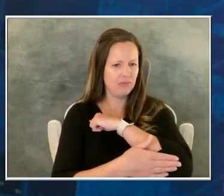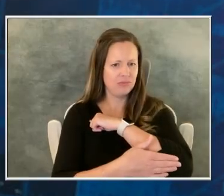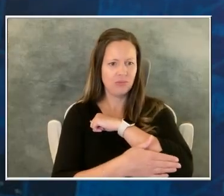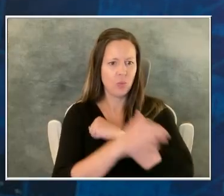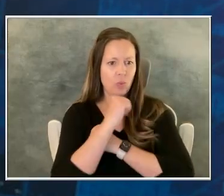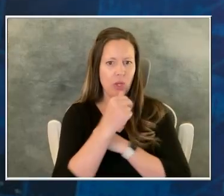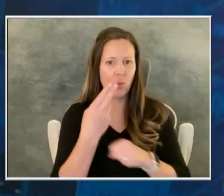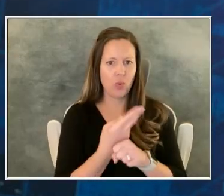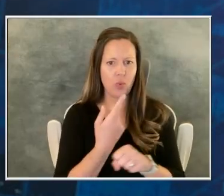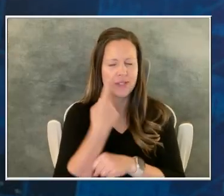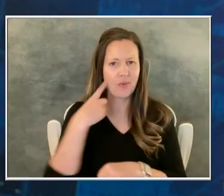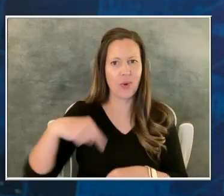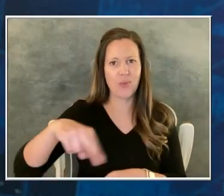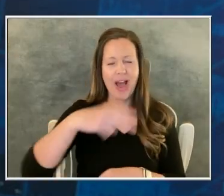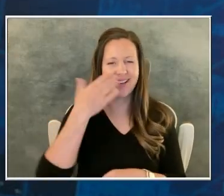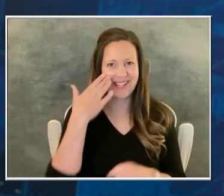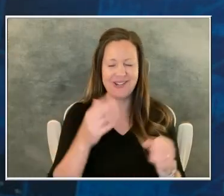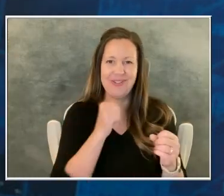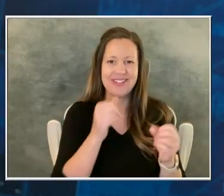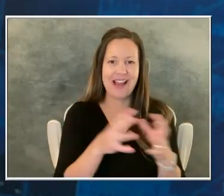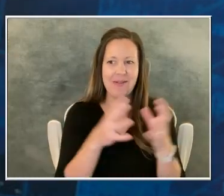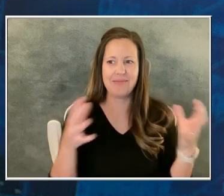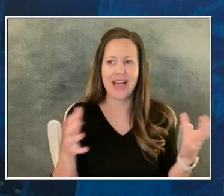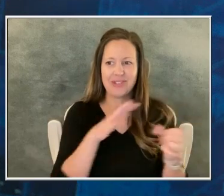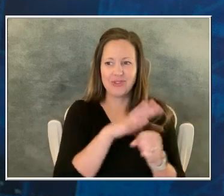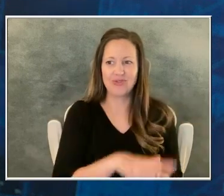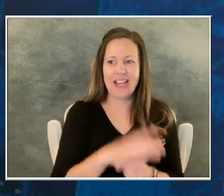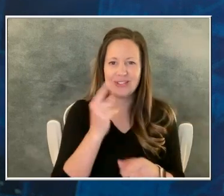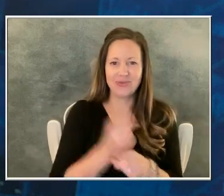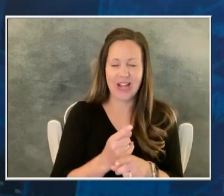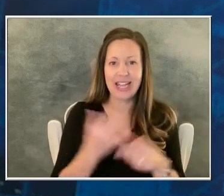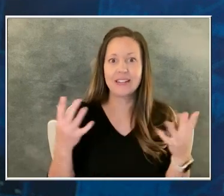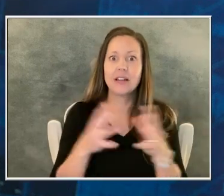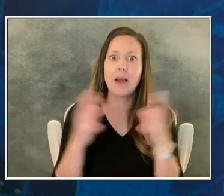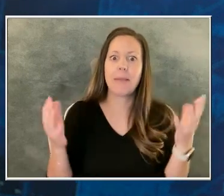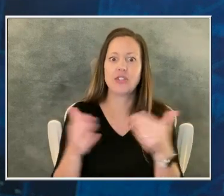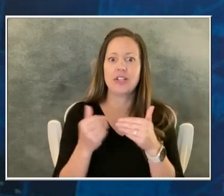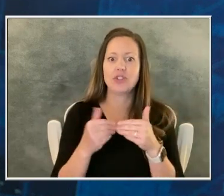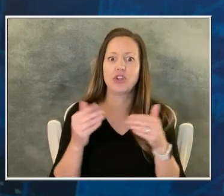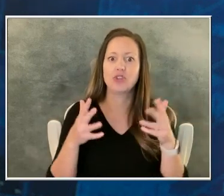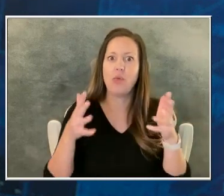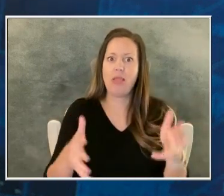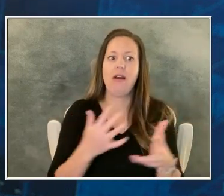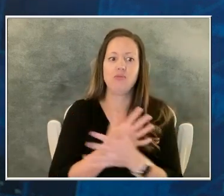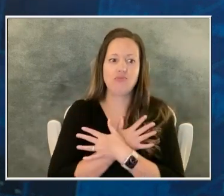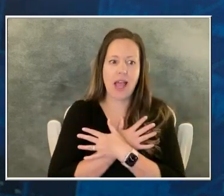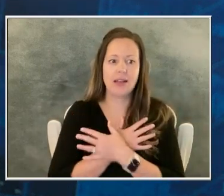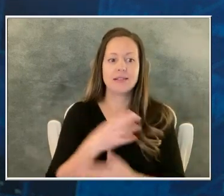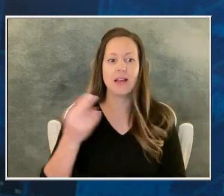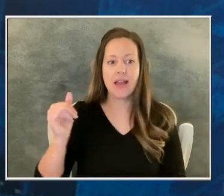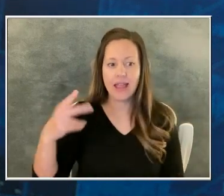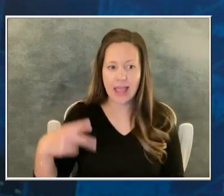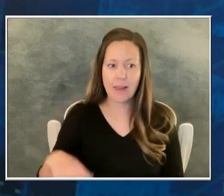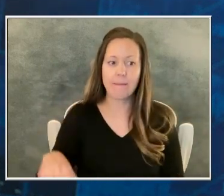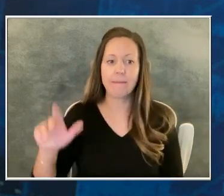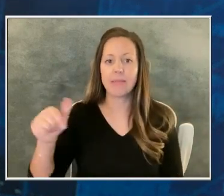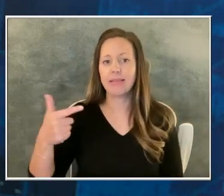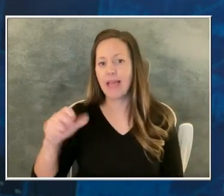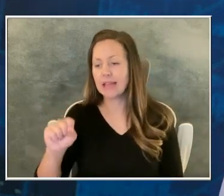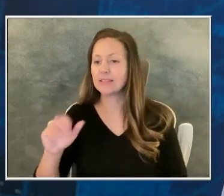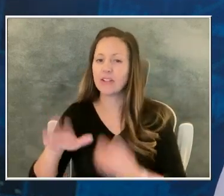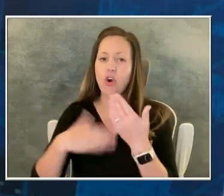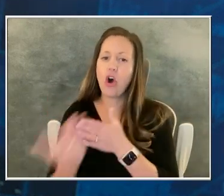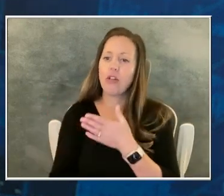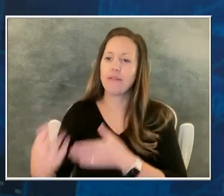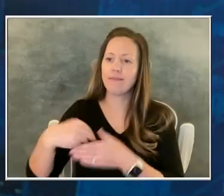have to load it every single day. With the elbow, it's much easier to let it rest, let it recover, whereas the hip and the ankle, it takes a little